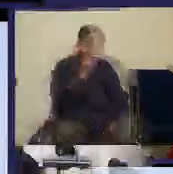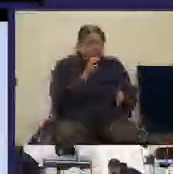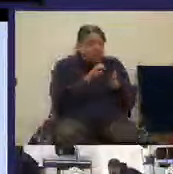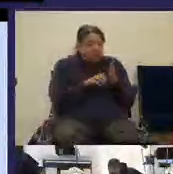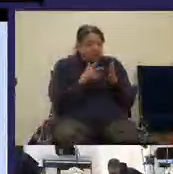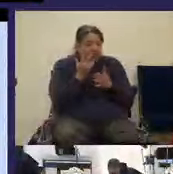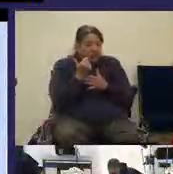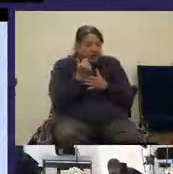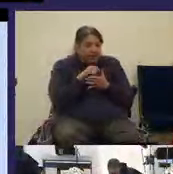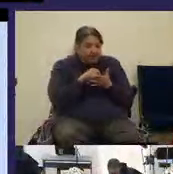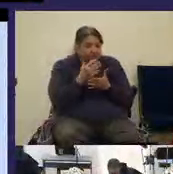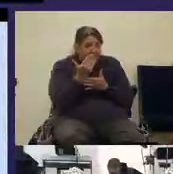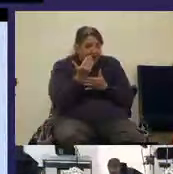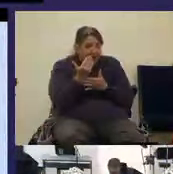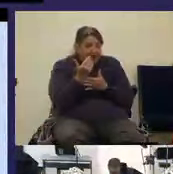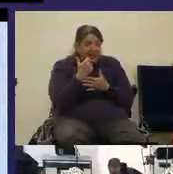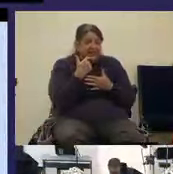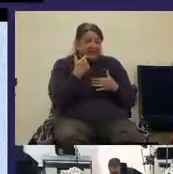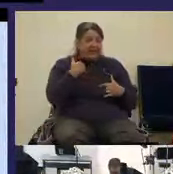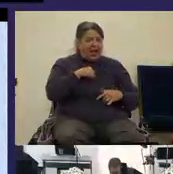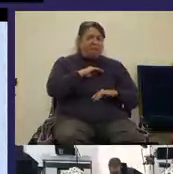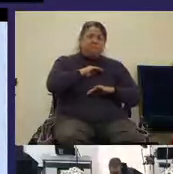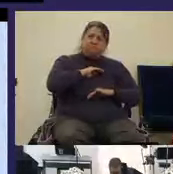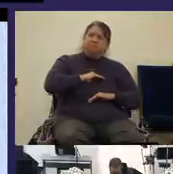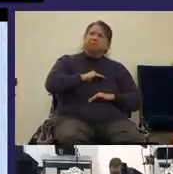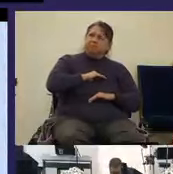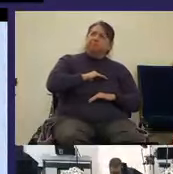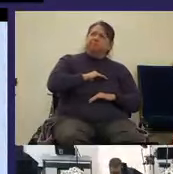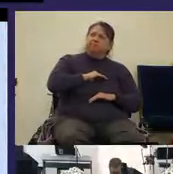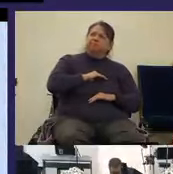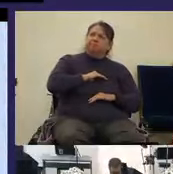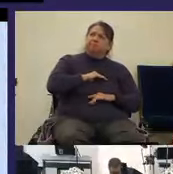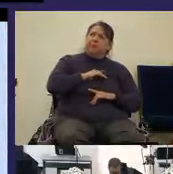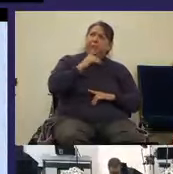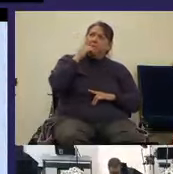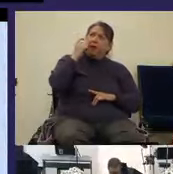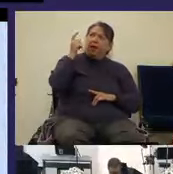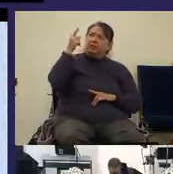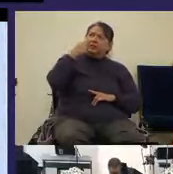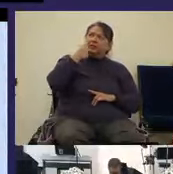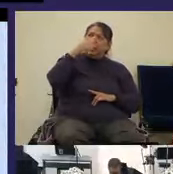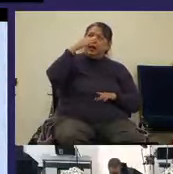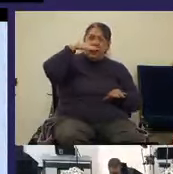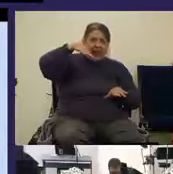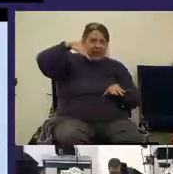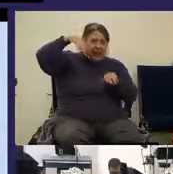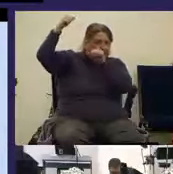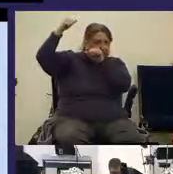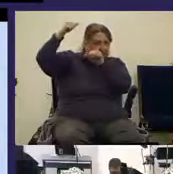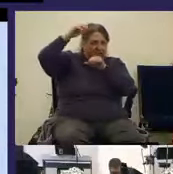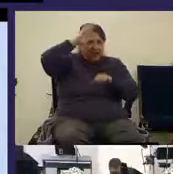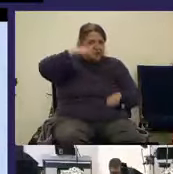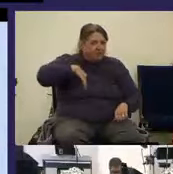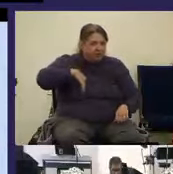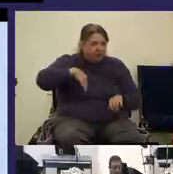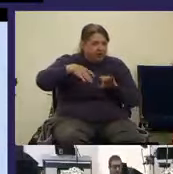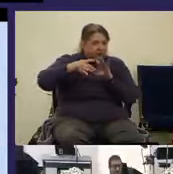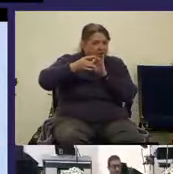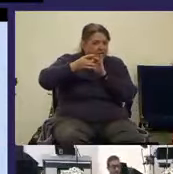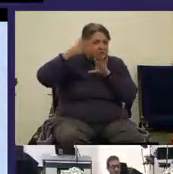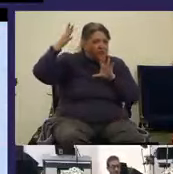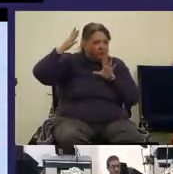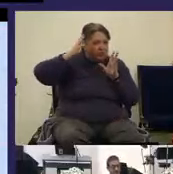you have, because God has said, never will I leave you, never will I forget